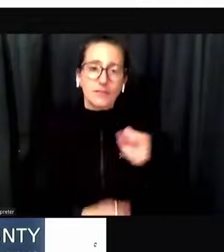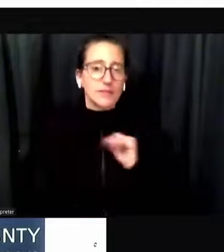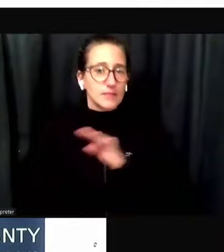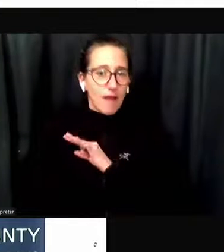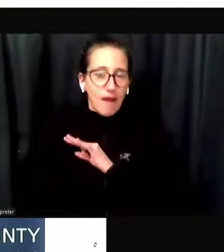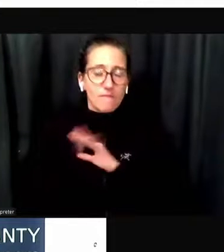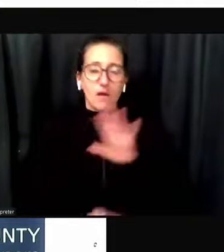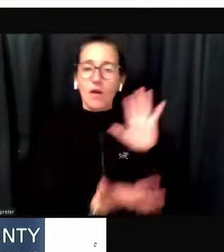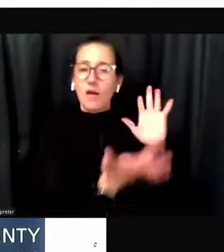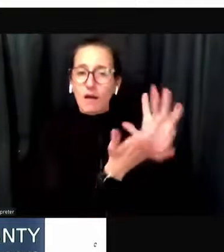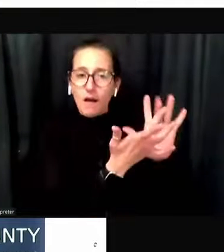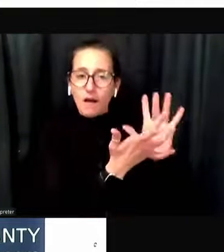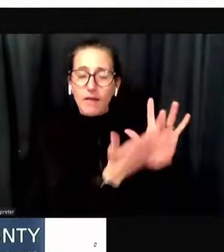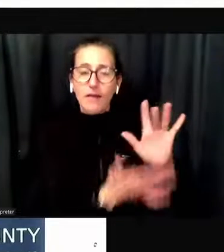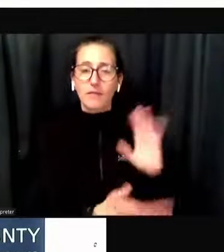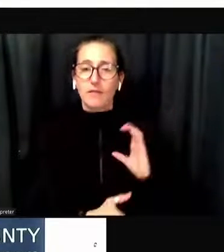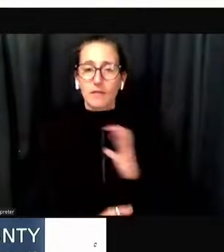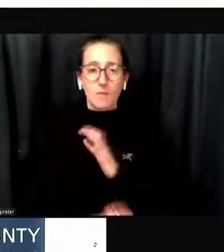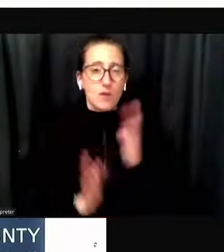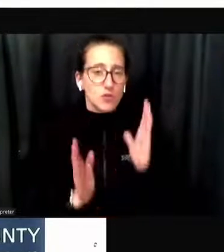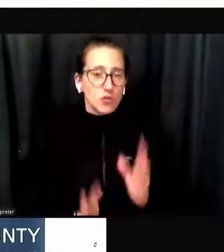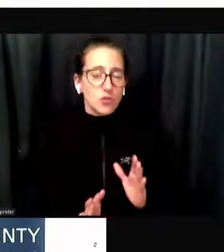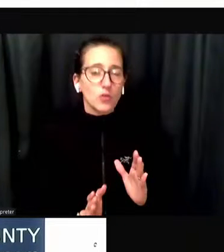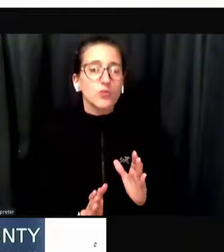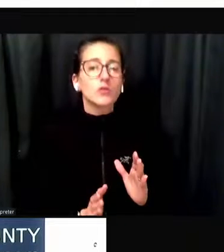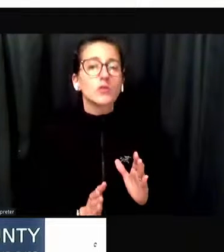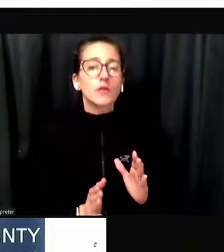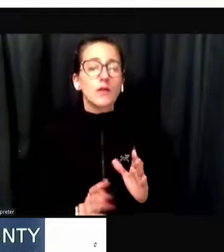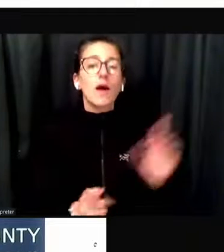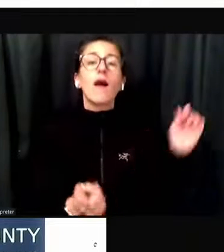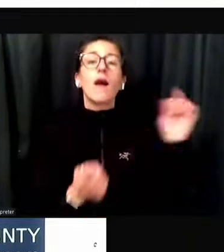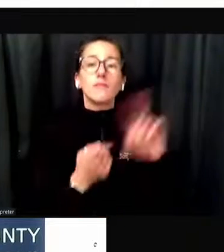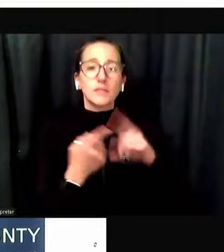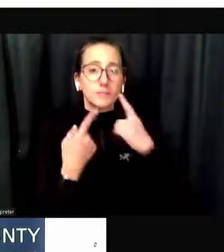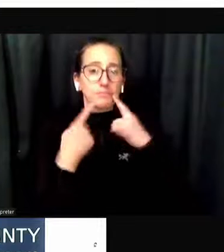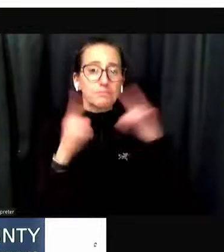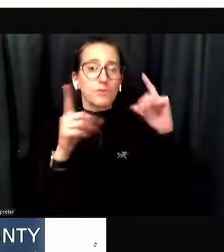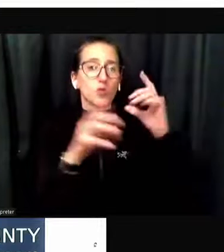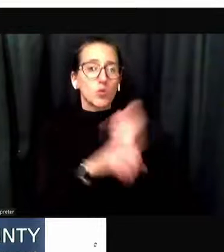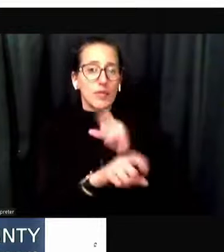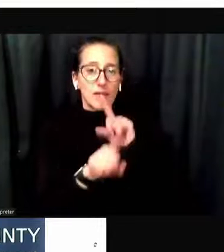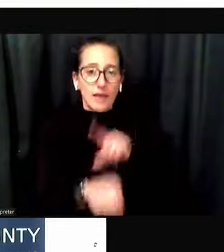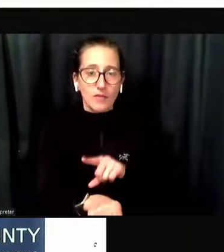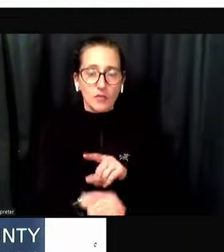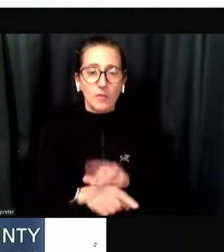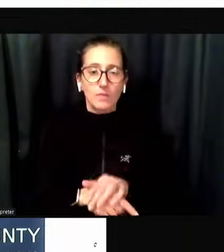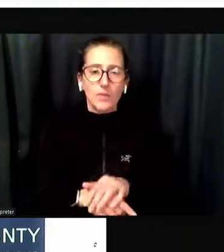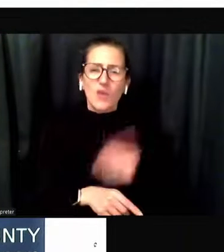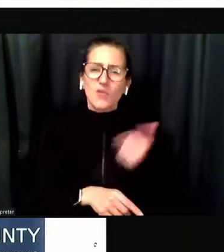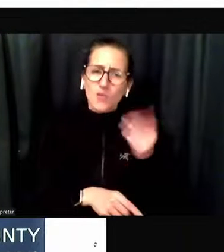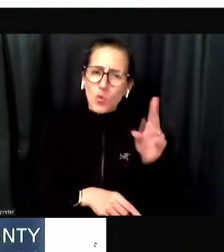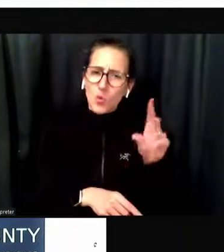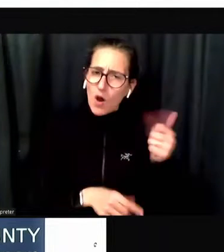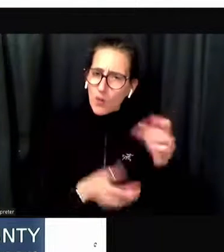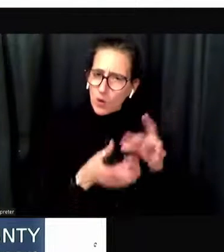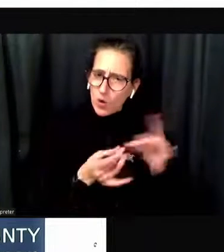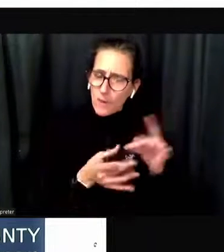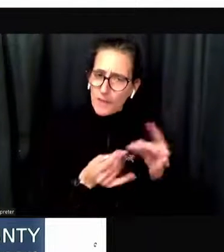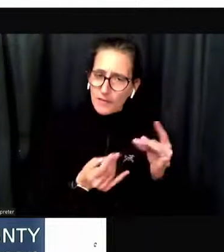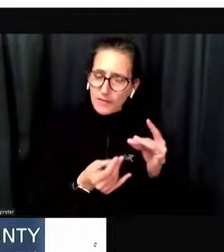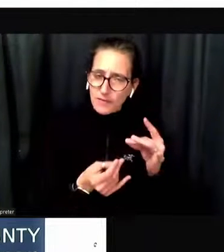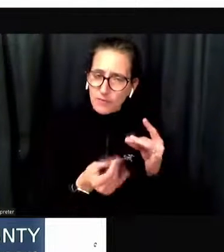need. I had a couple of other bullets, but while I'm digging those up, I will